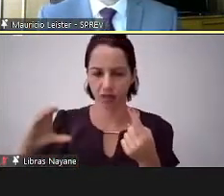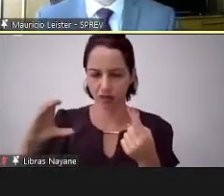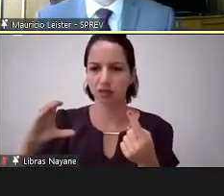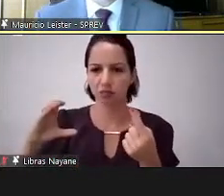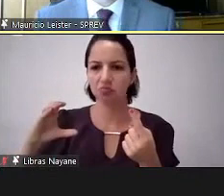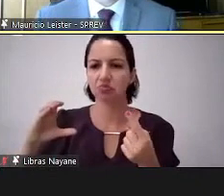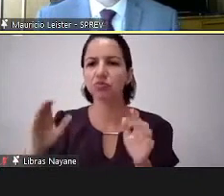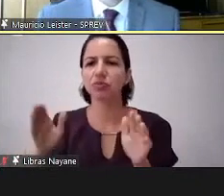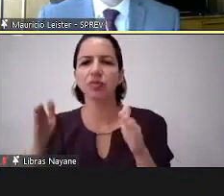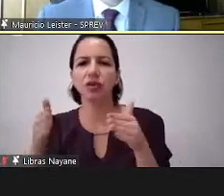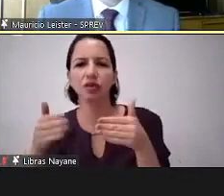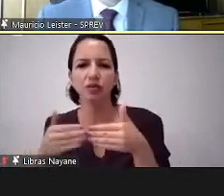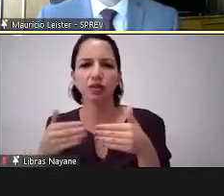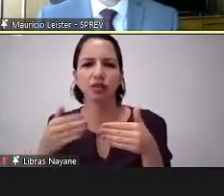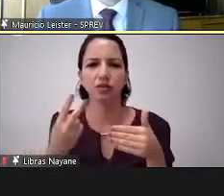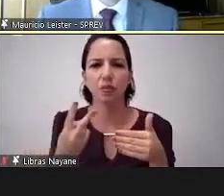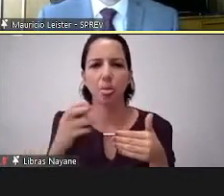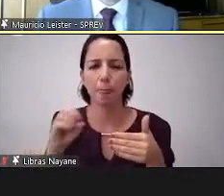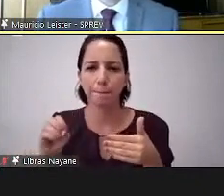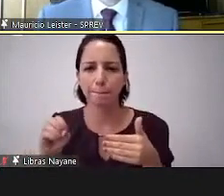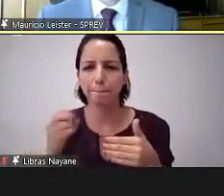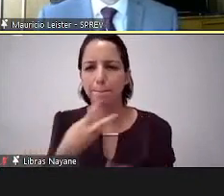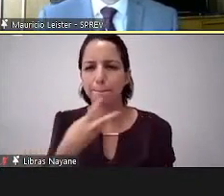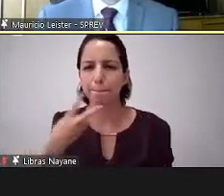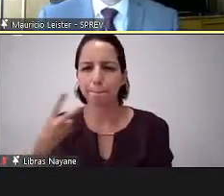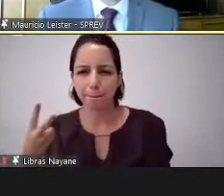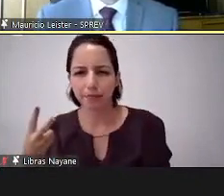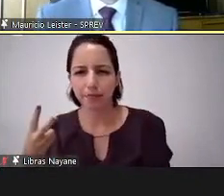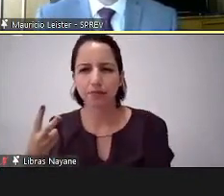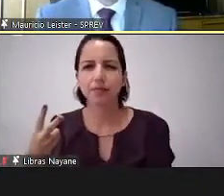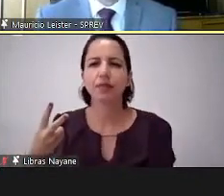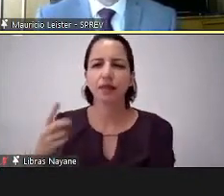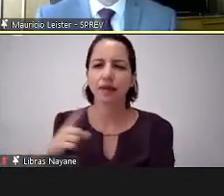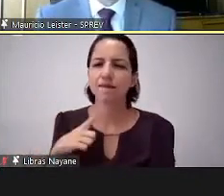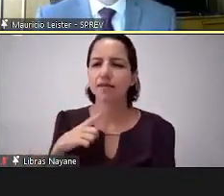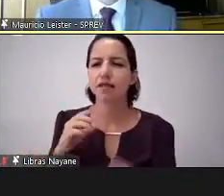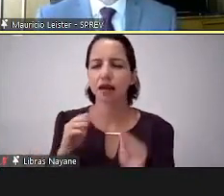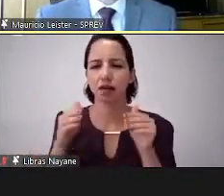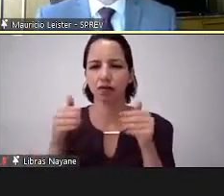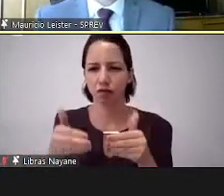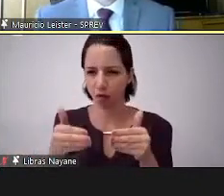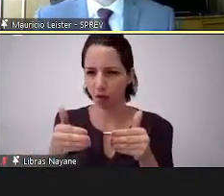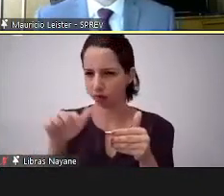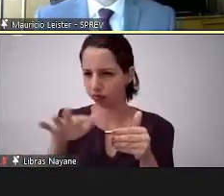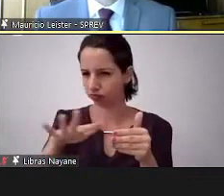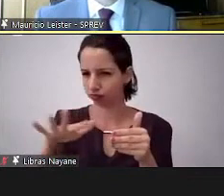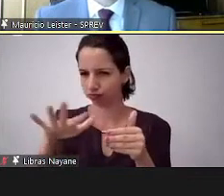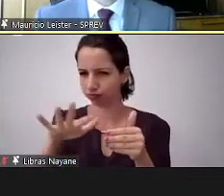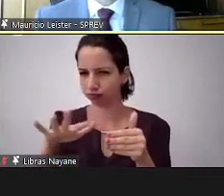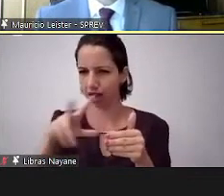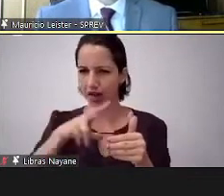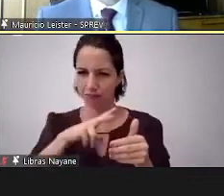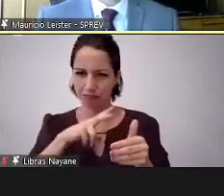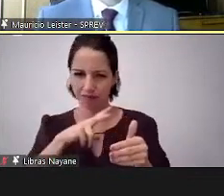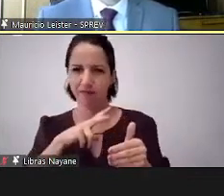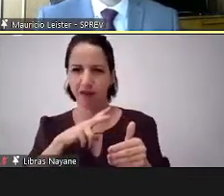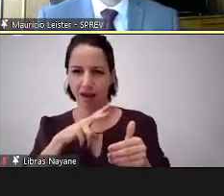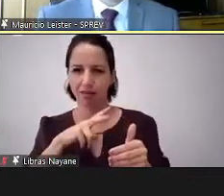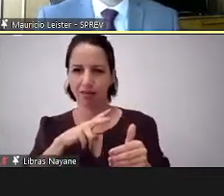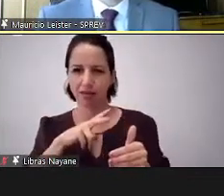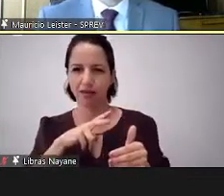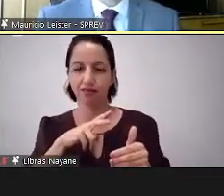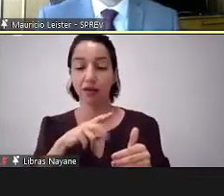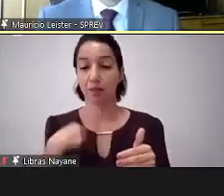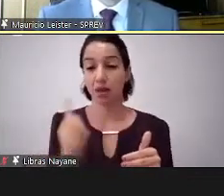this change in the closed segment, with the several discussions that